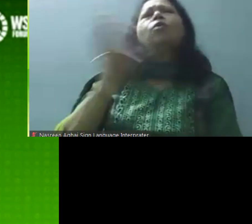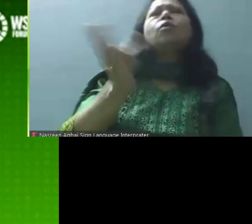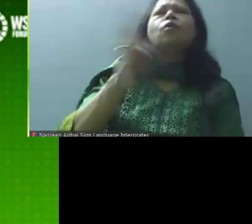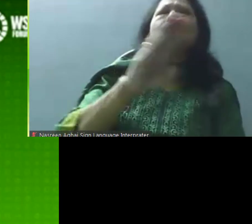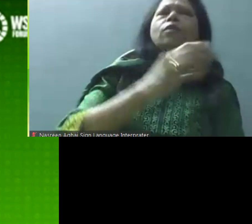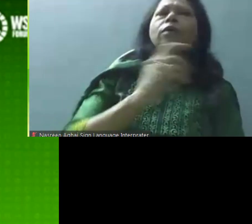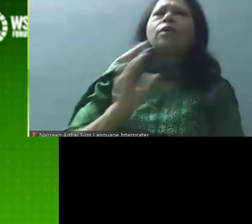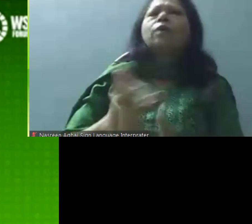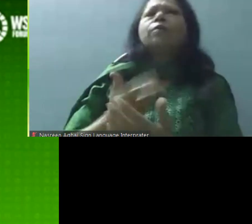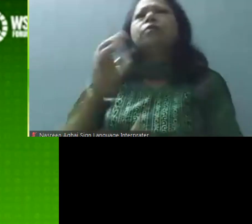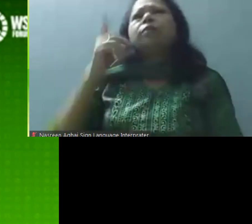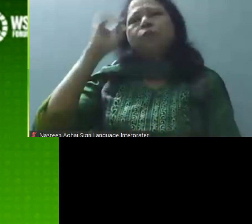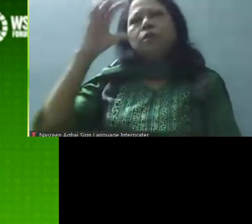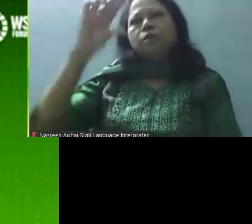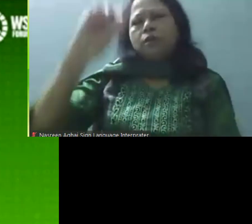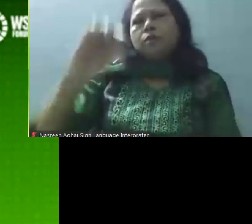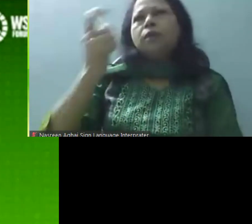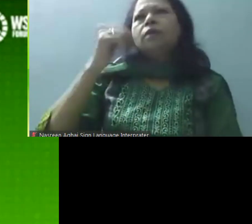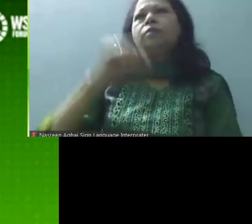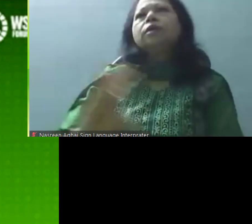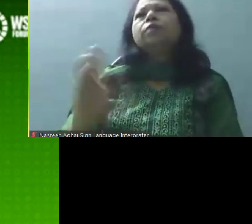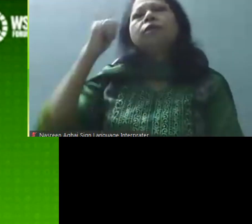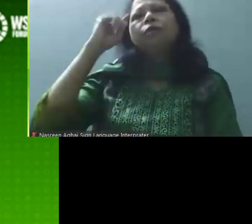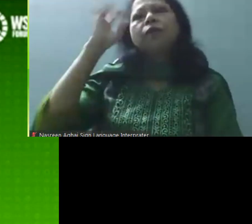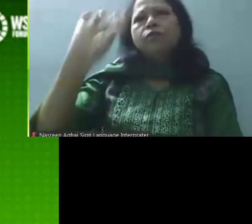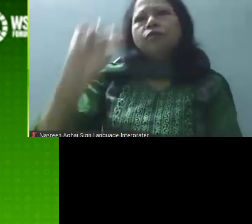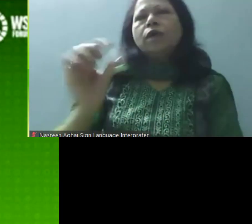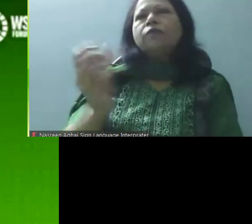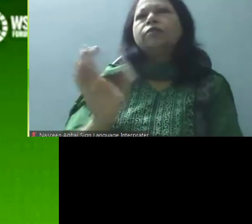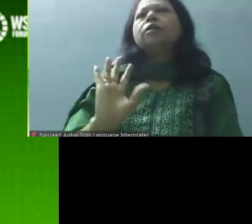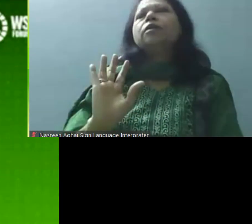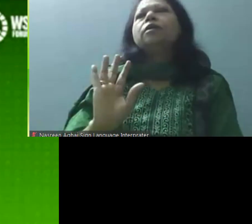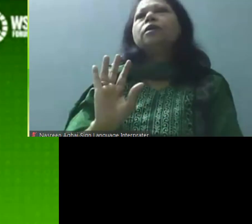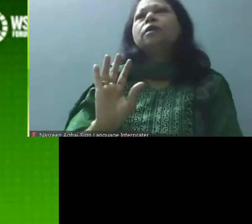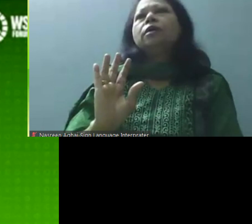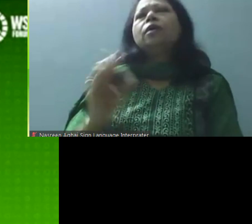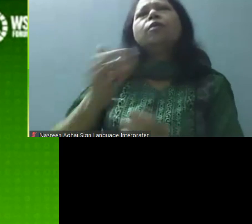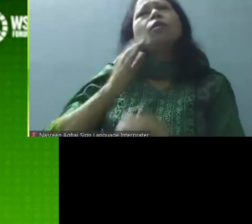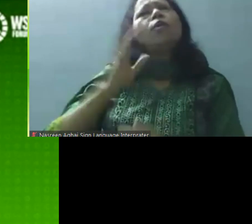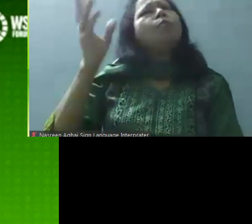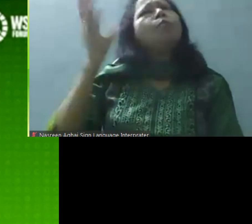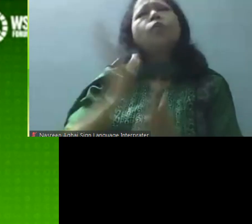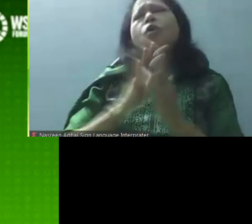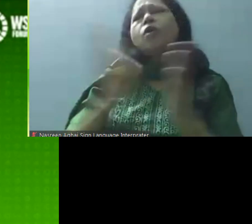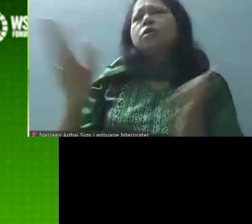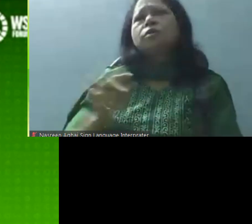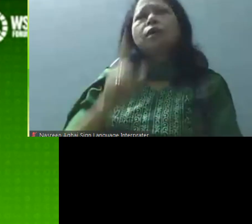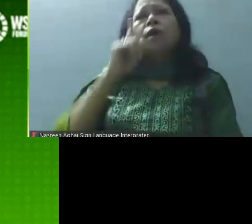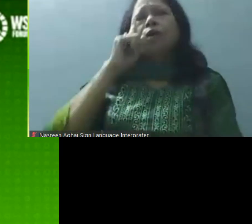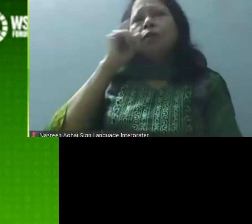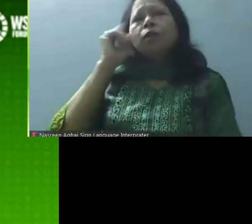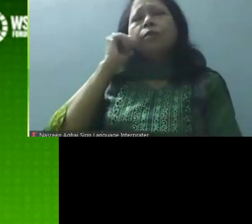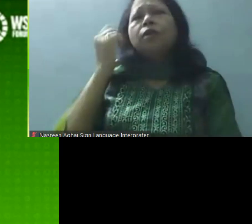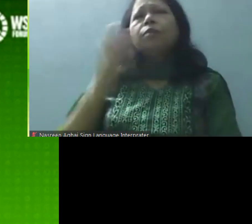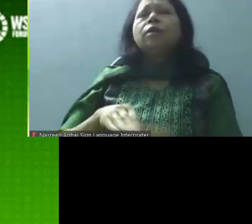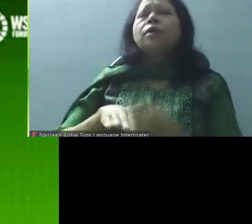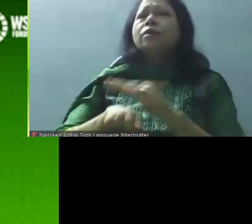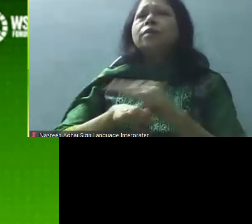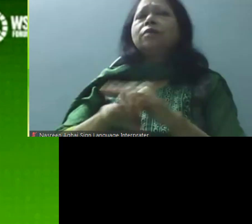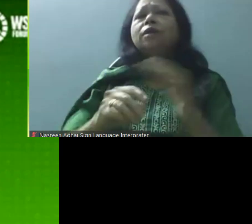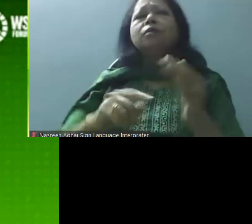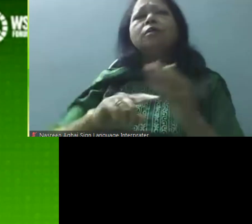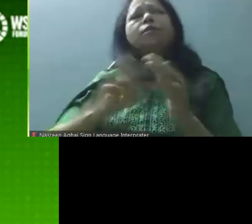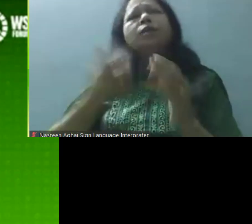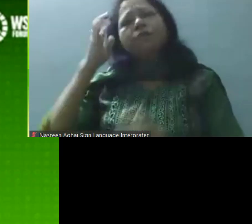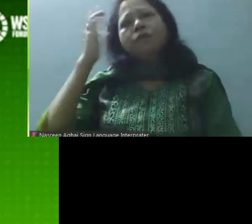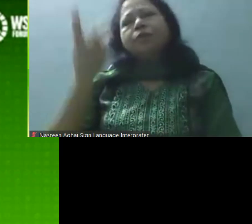was thinking, to a small degree, we've all experienced a little bit of the reliance many people have on their accessibility tools like